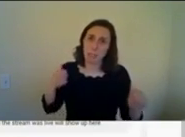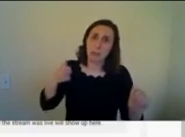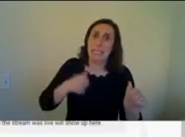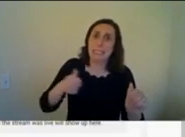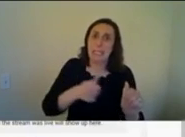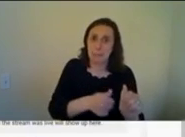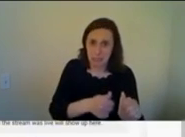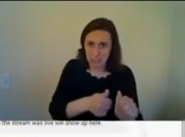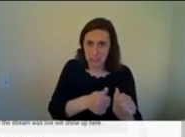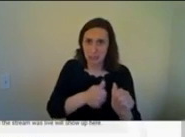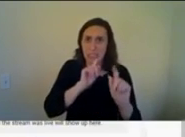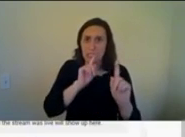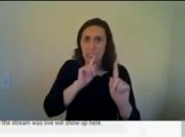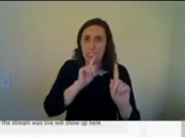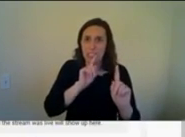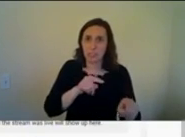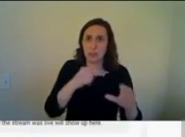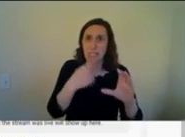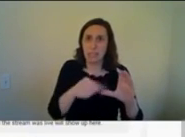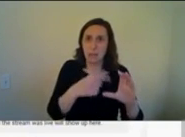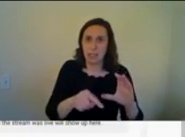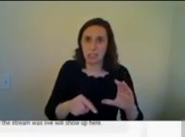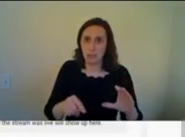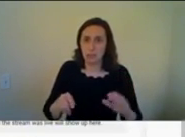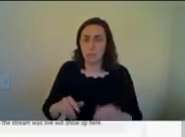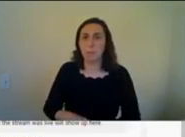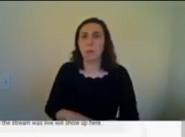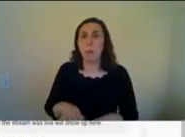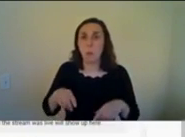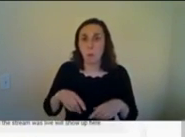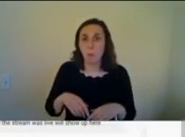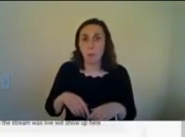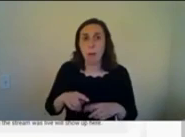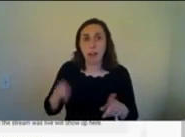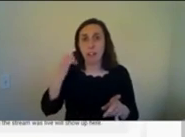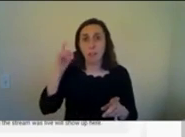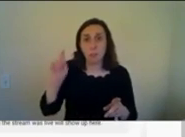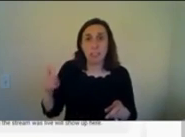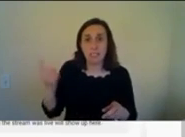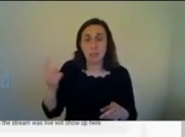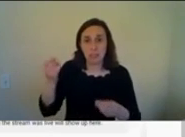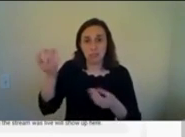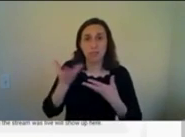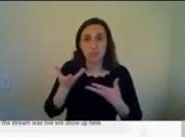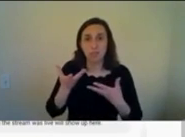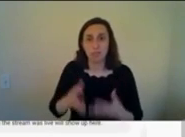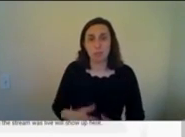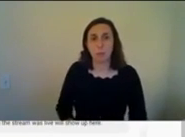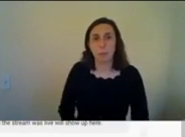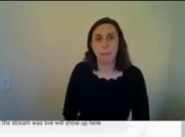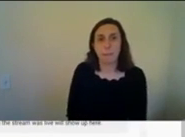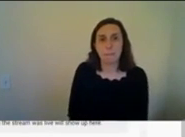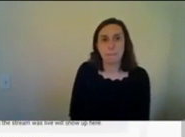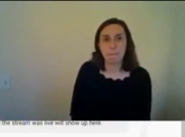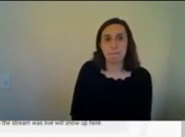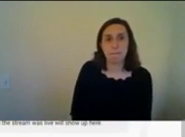lot currently while trying to get the content up. So, but if you do need anything, email. And there are some things. What do we say? You